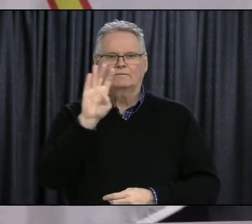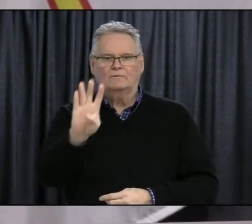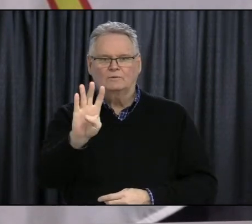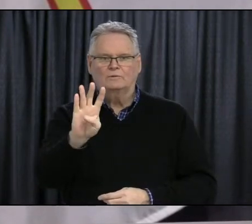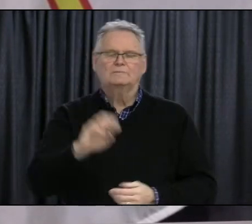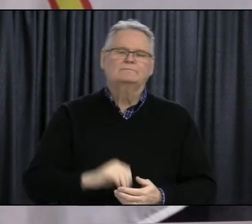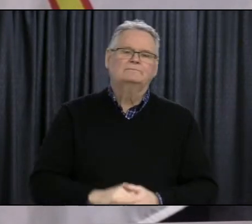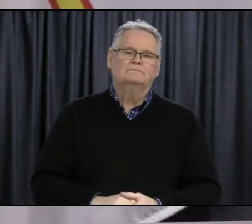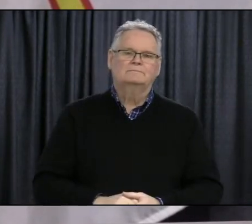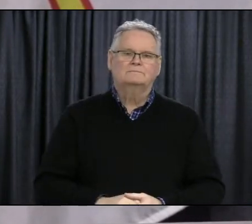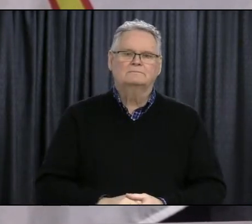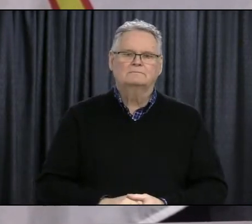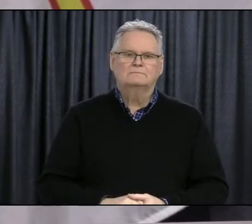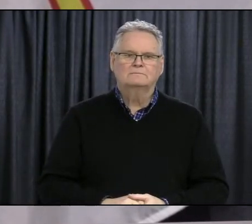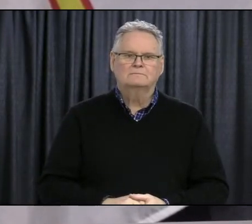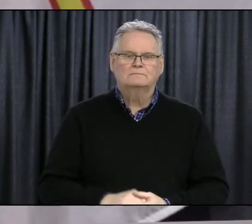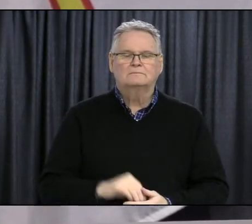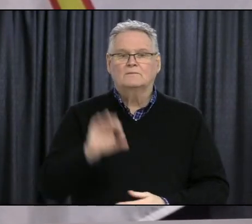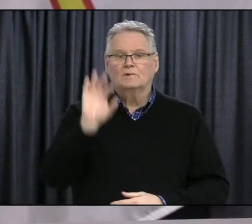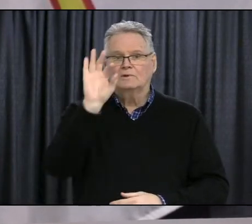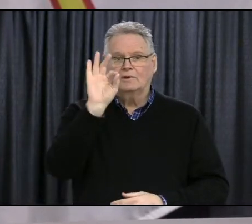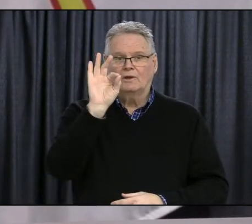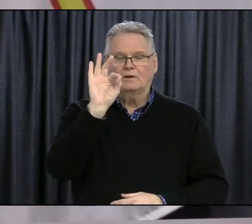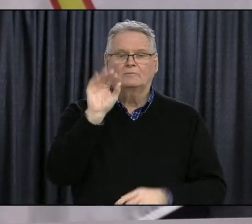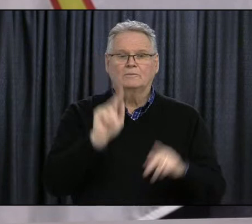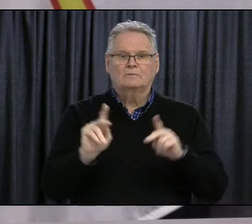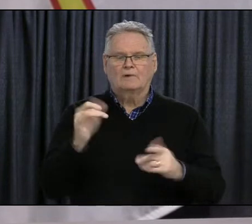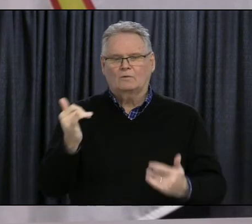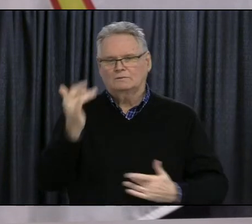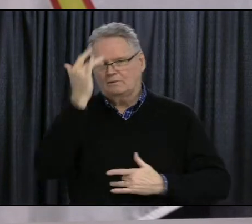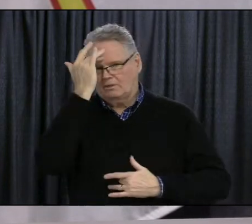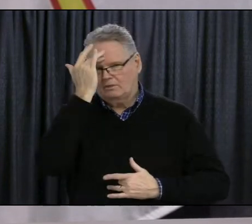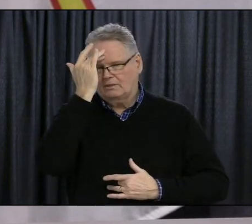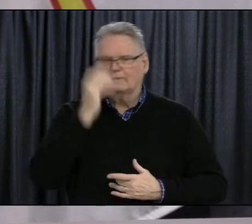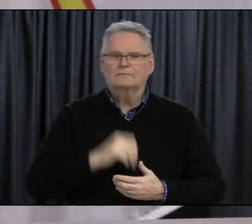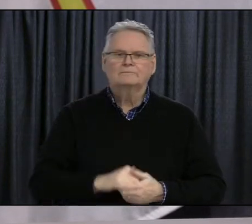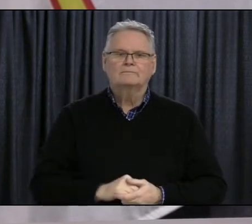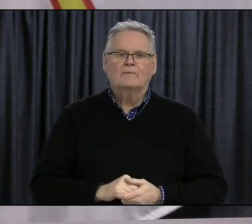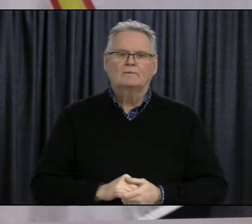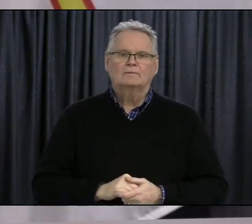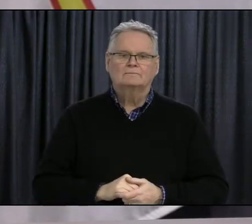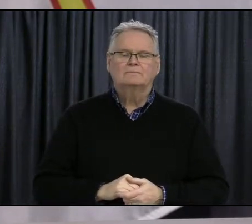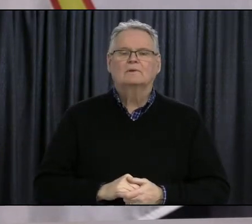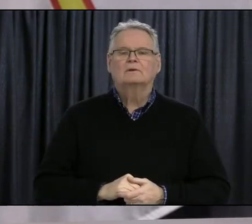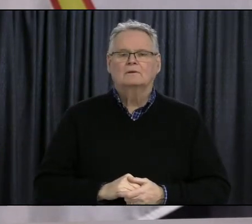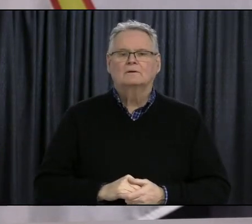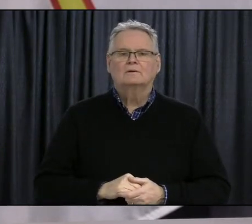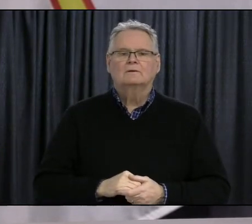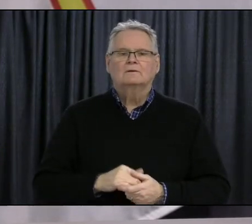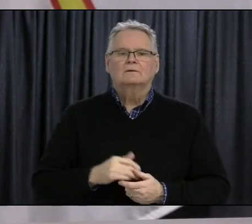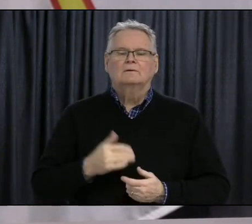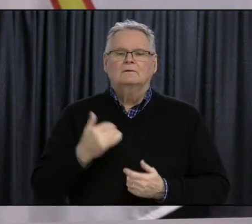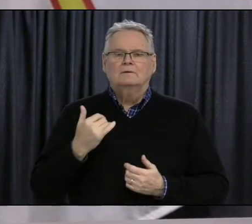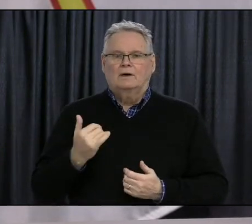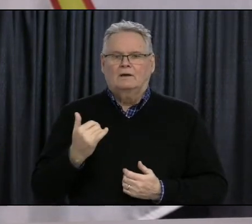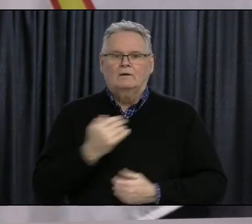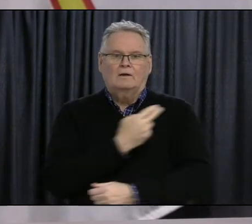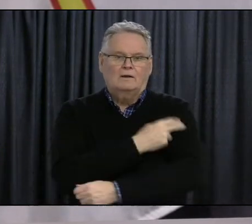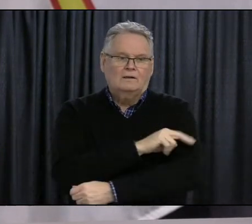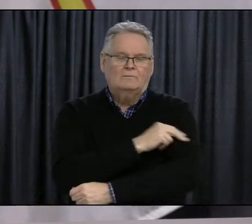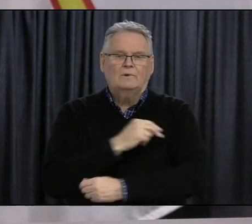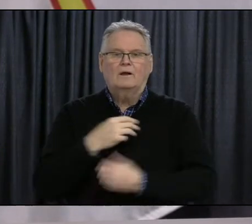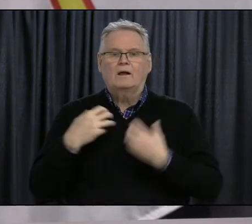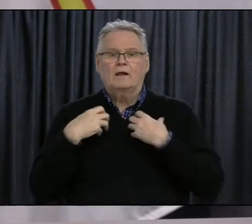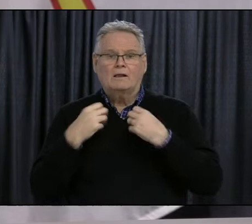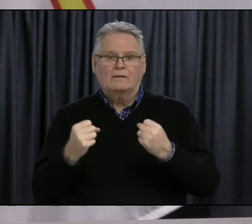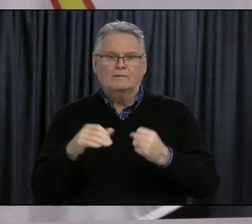tracing, quarantining, and testing. To date, we have not been able to identify a source for this cluster. This is therefore